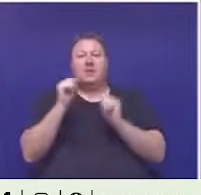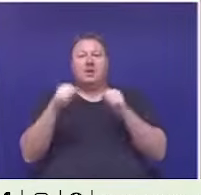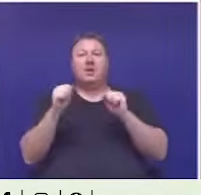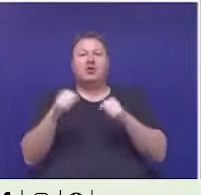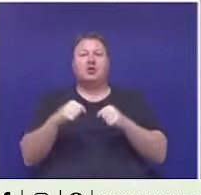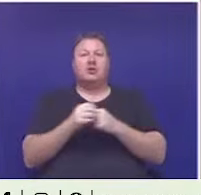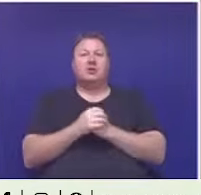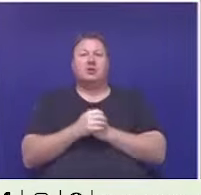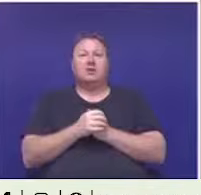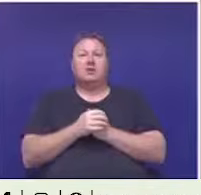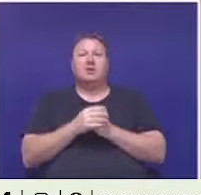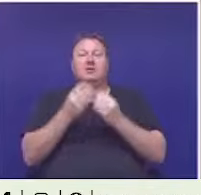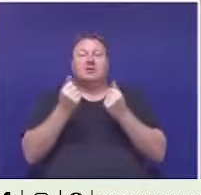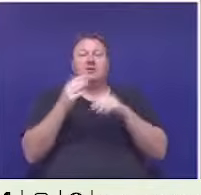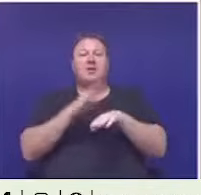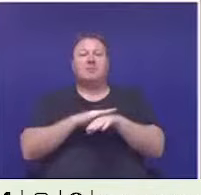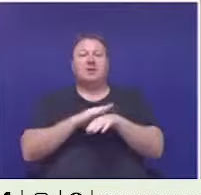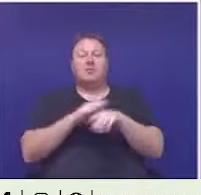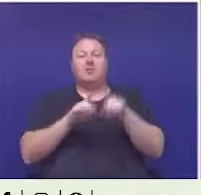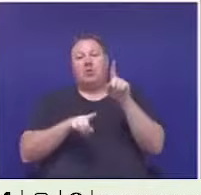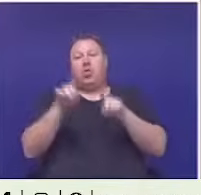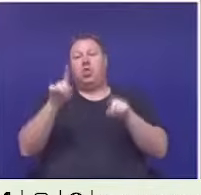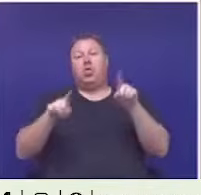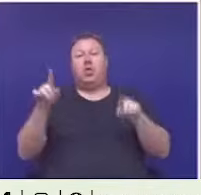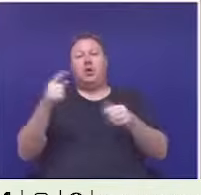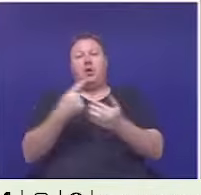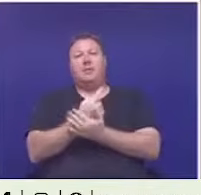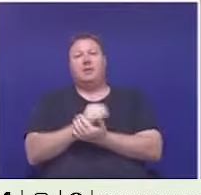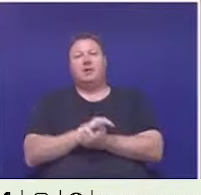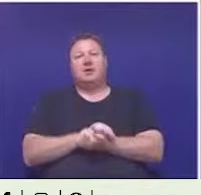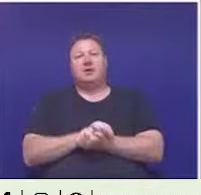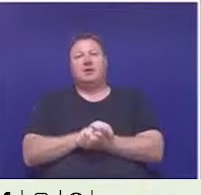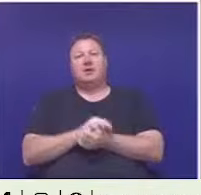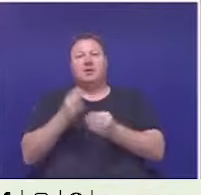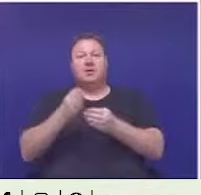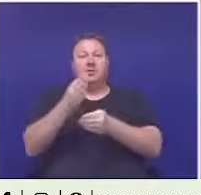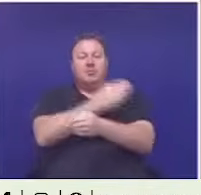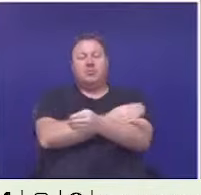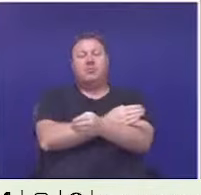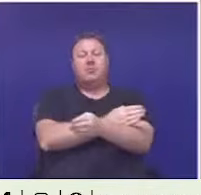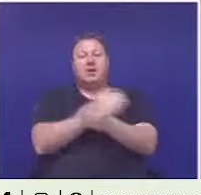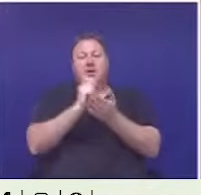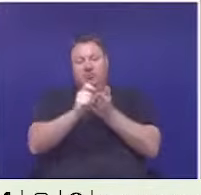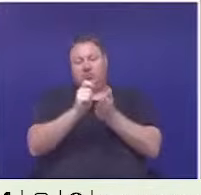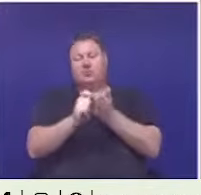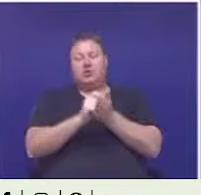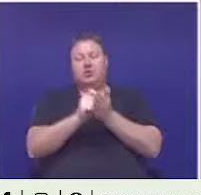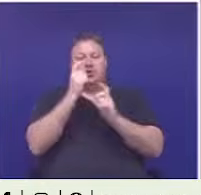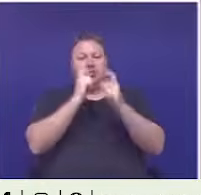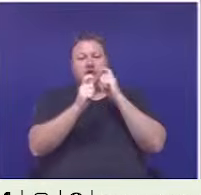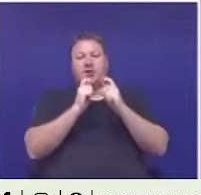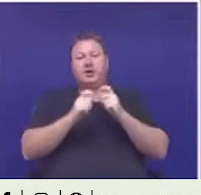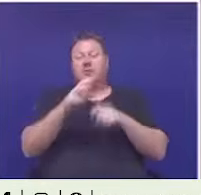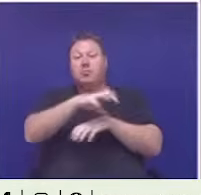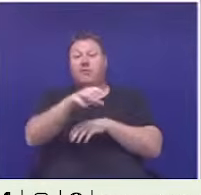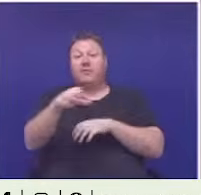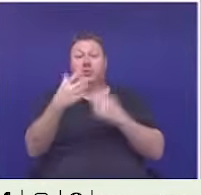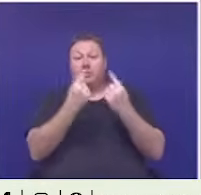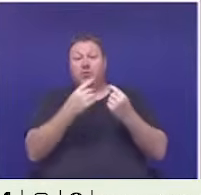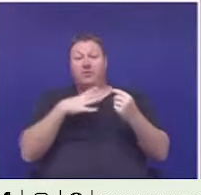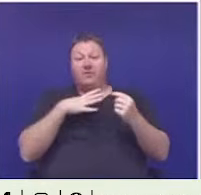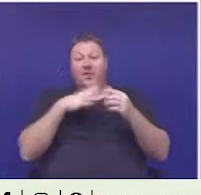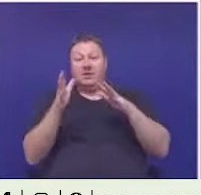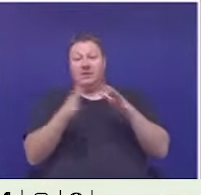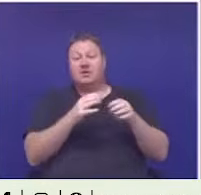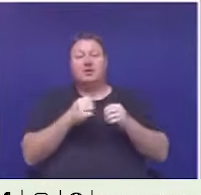sometimes the discrepancy comes in where somebody, even with pre-contractual checks that provinces do, that they'll then